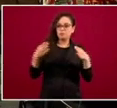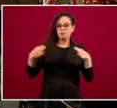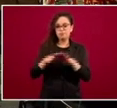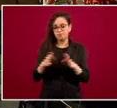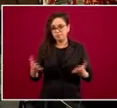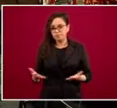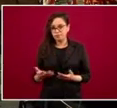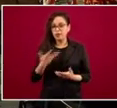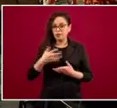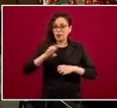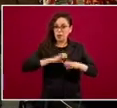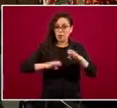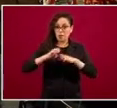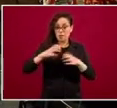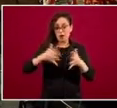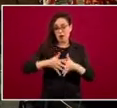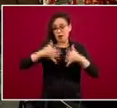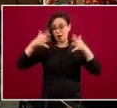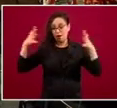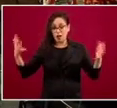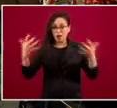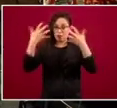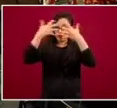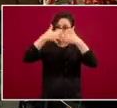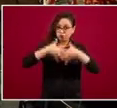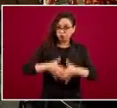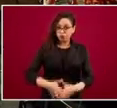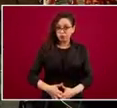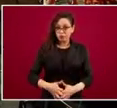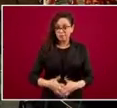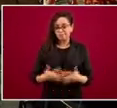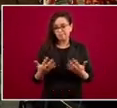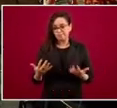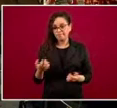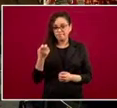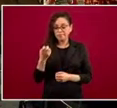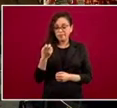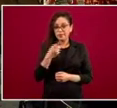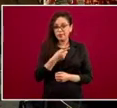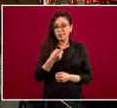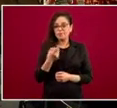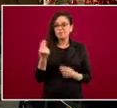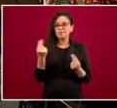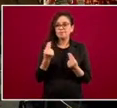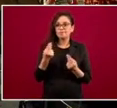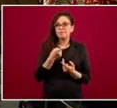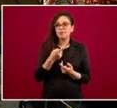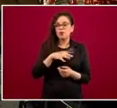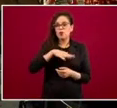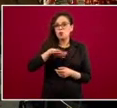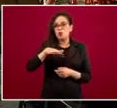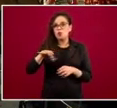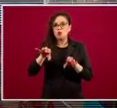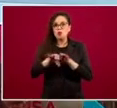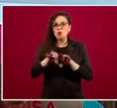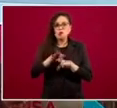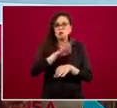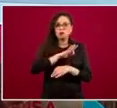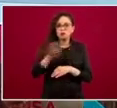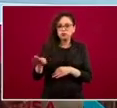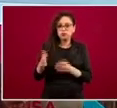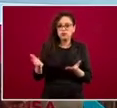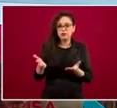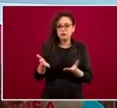companies that haven't been acting in a similar way. There are some big companies that have been very slow in